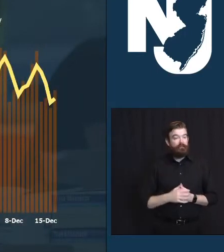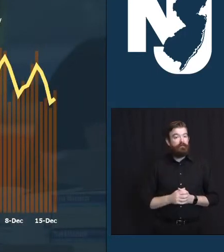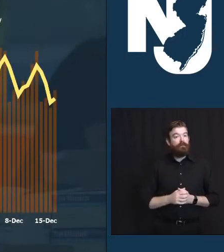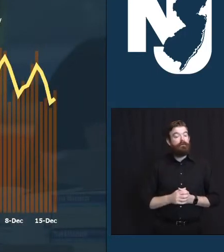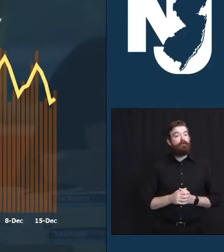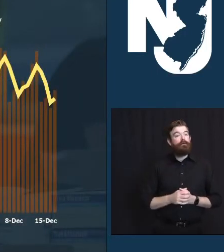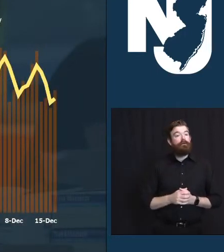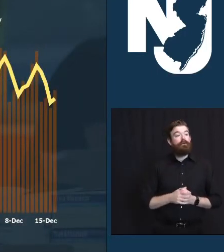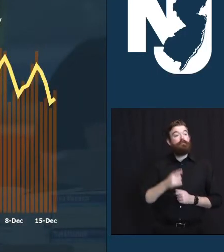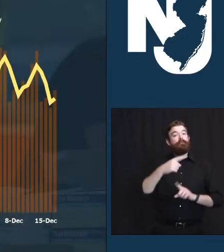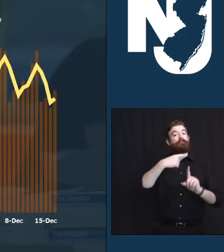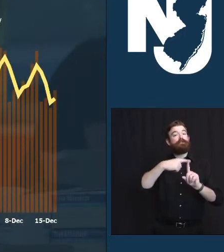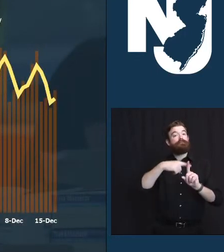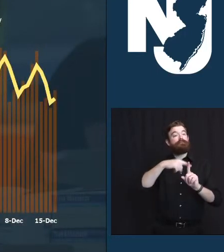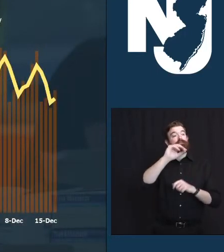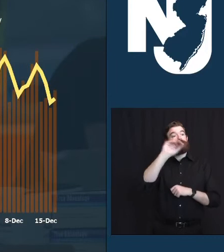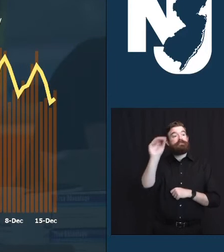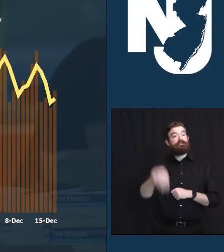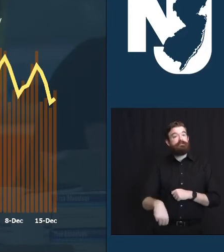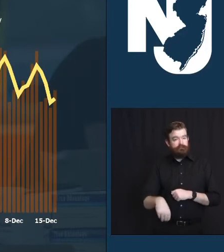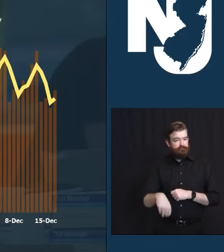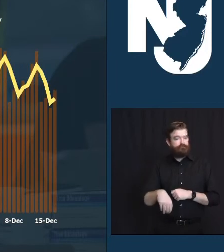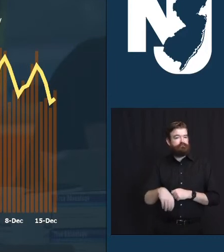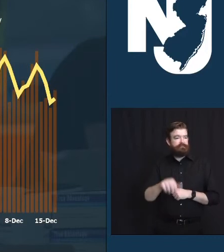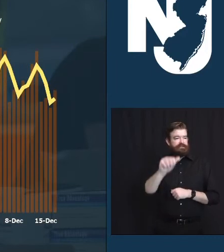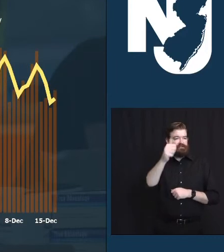22,824 PCR tests recorded last Thursday was